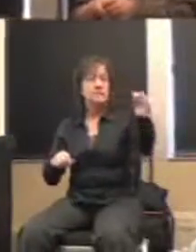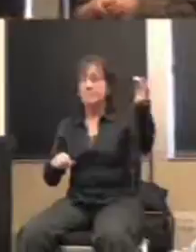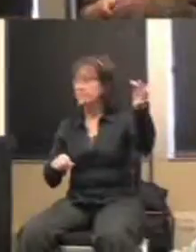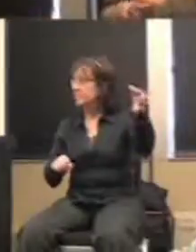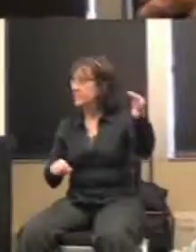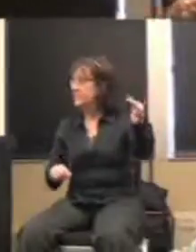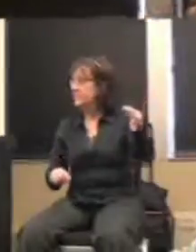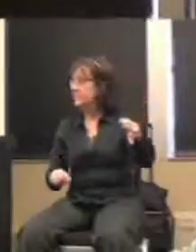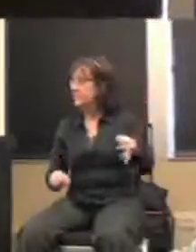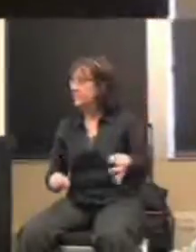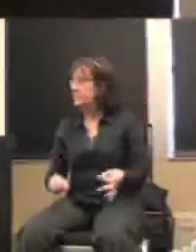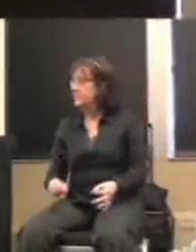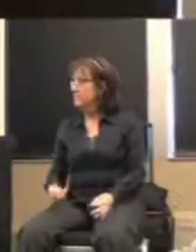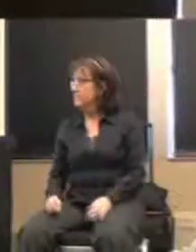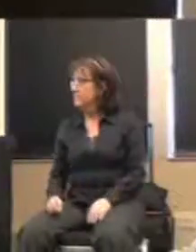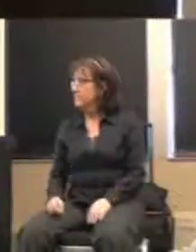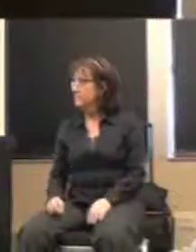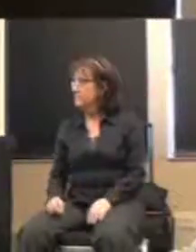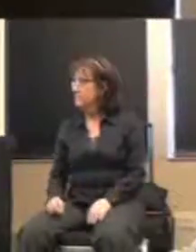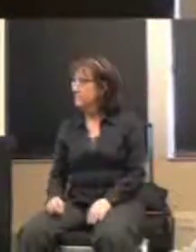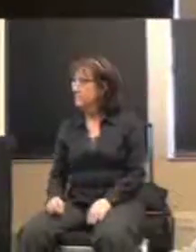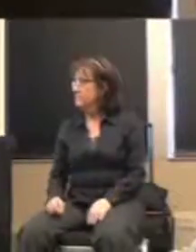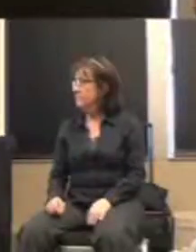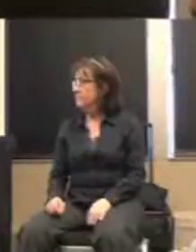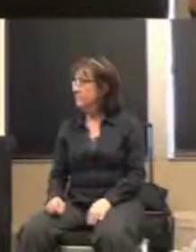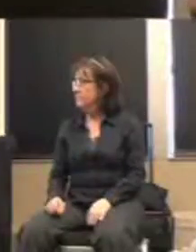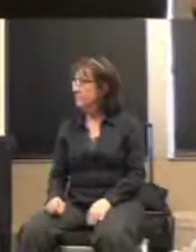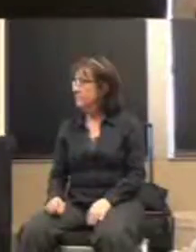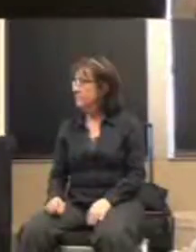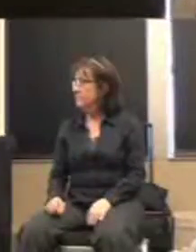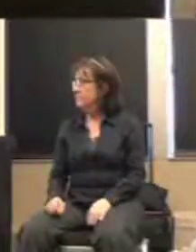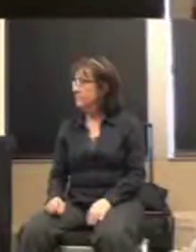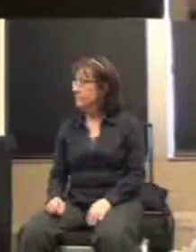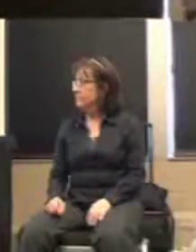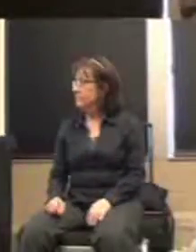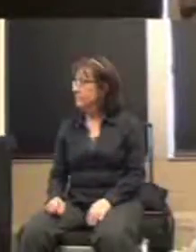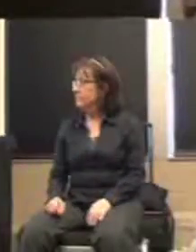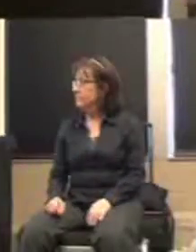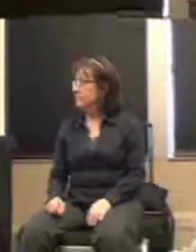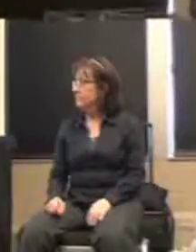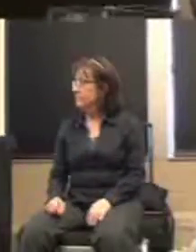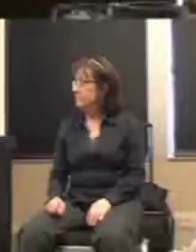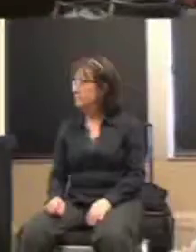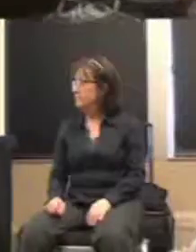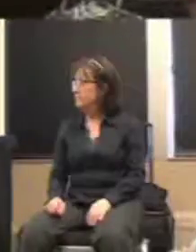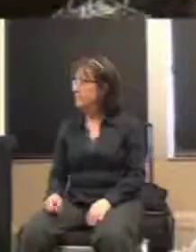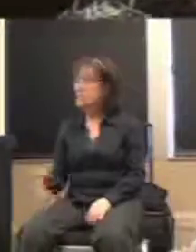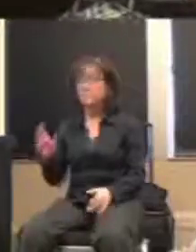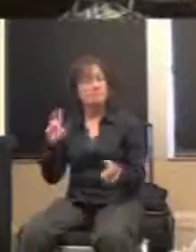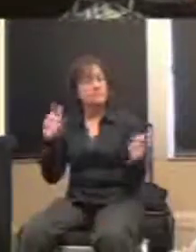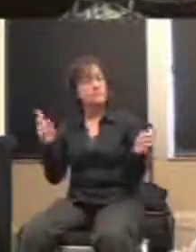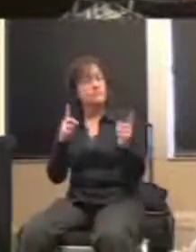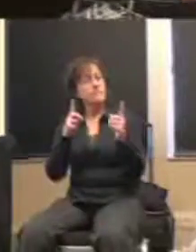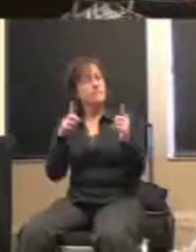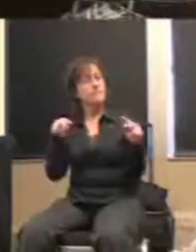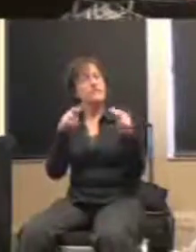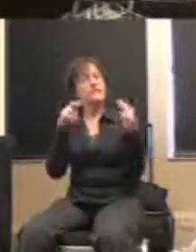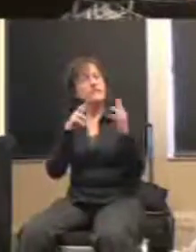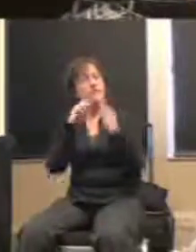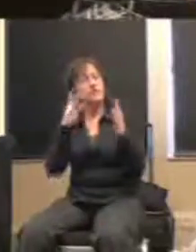book and bring it over to me and give it to me. And so you start off facing the student, then you kind of change